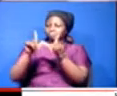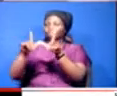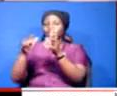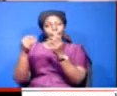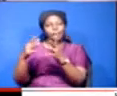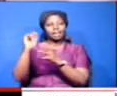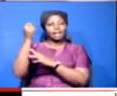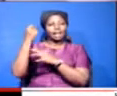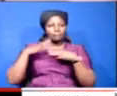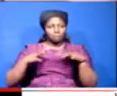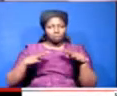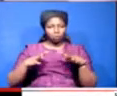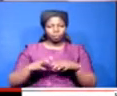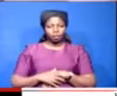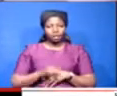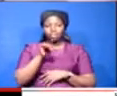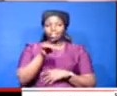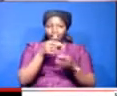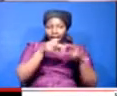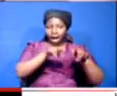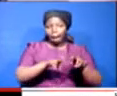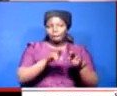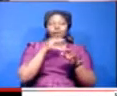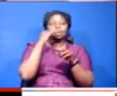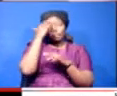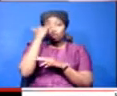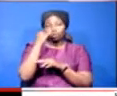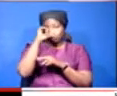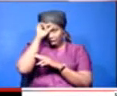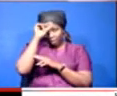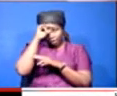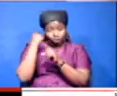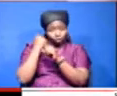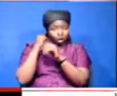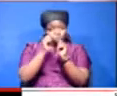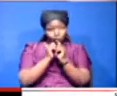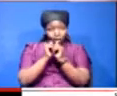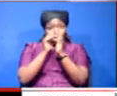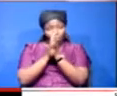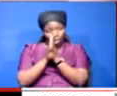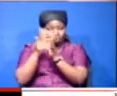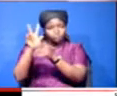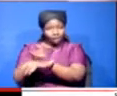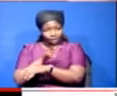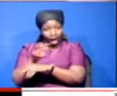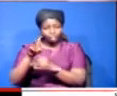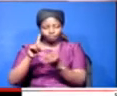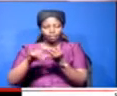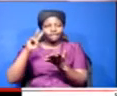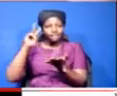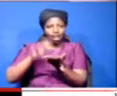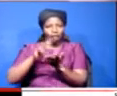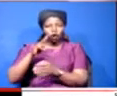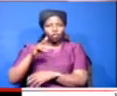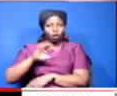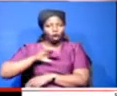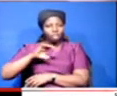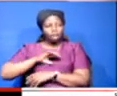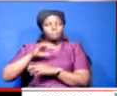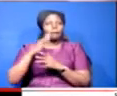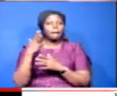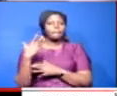through the collaboration with government in surveying, verification of ownership documents, and